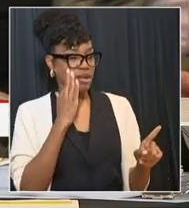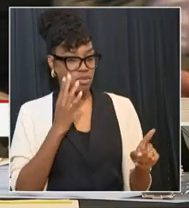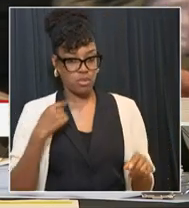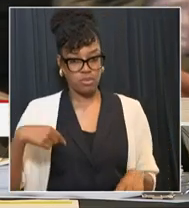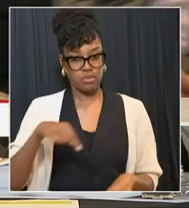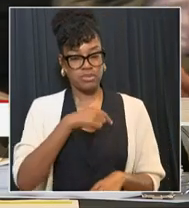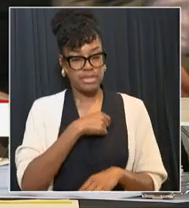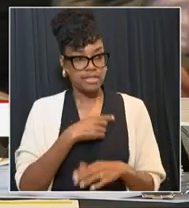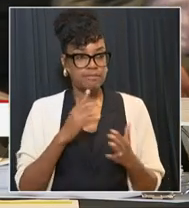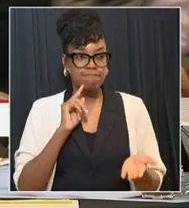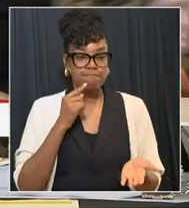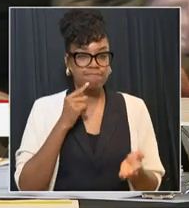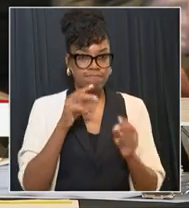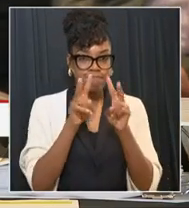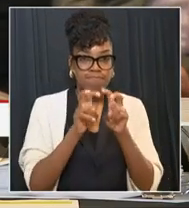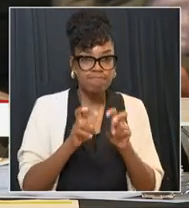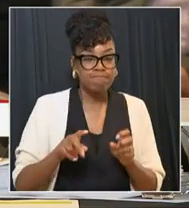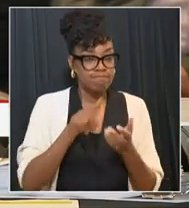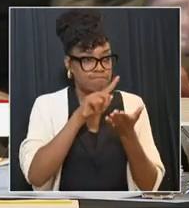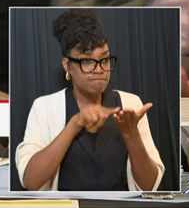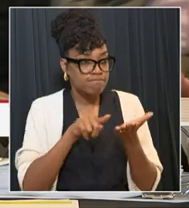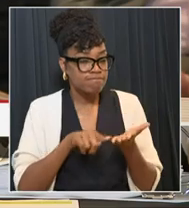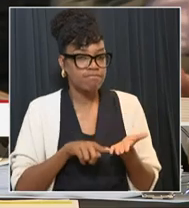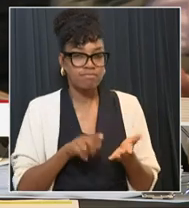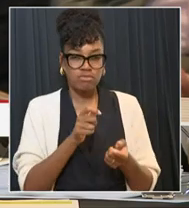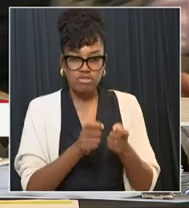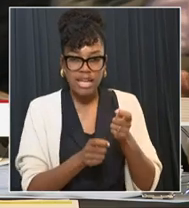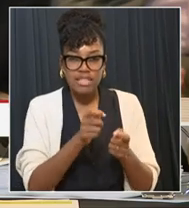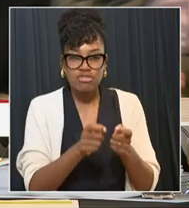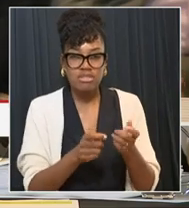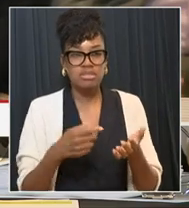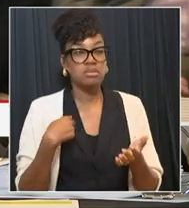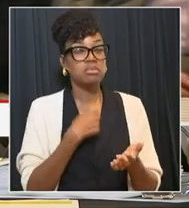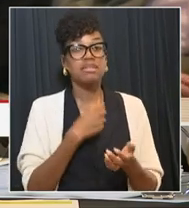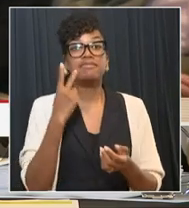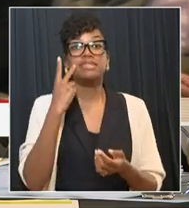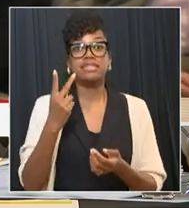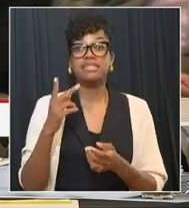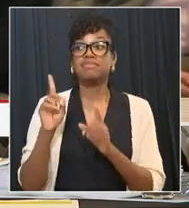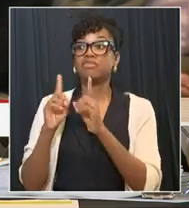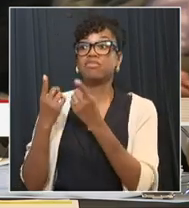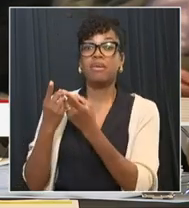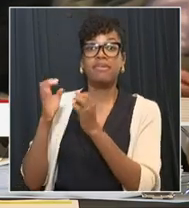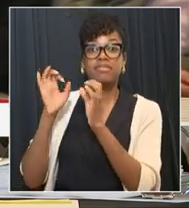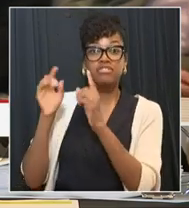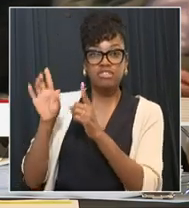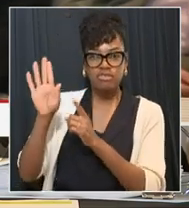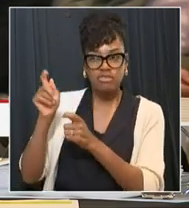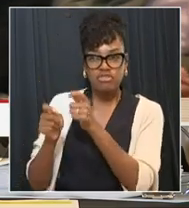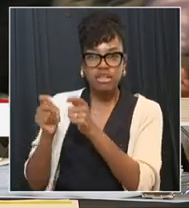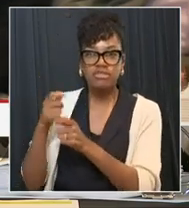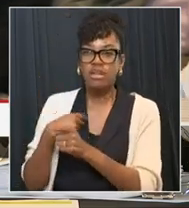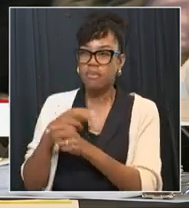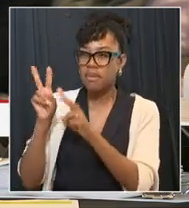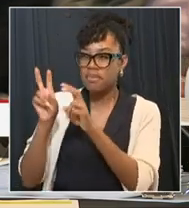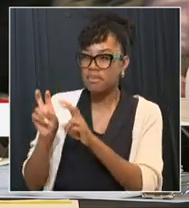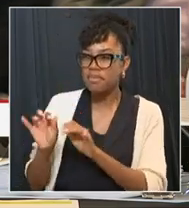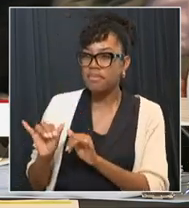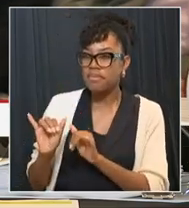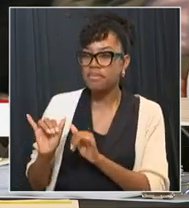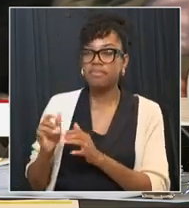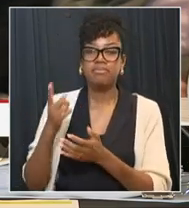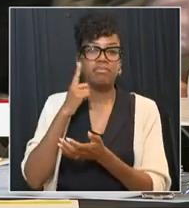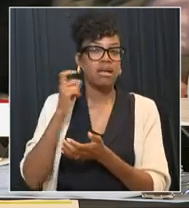intensively looked at changes that we've already seen to the Department of Education because of the proposal to eliminate